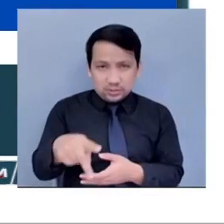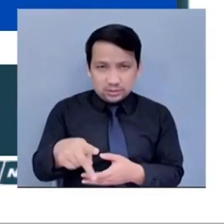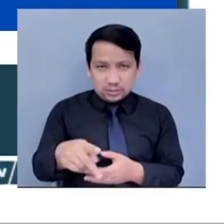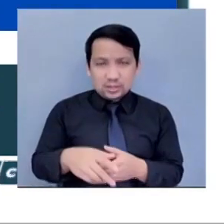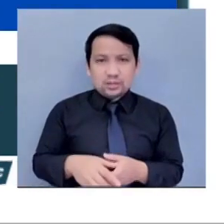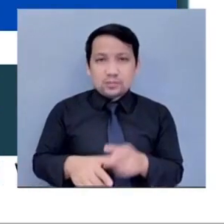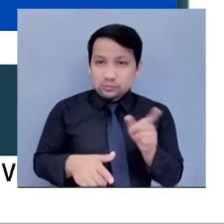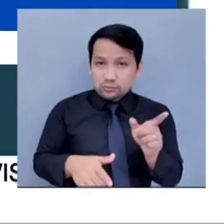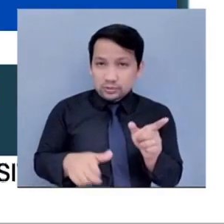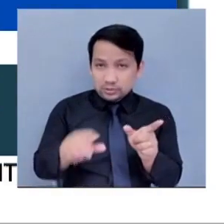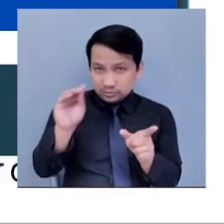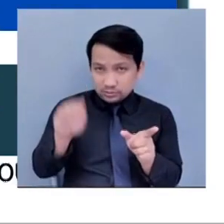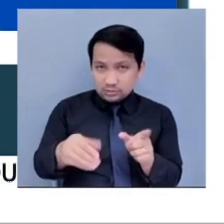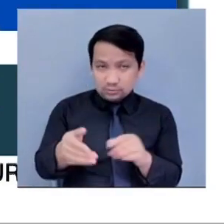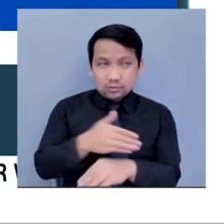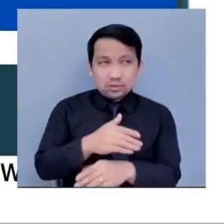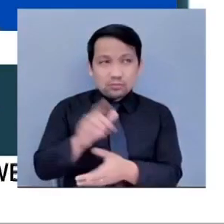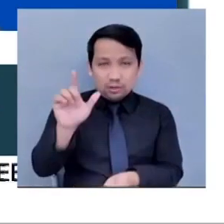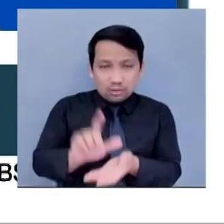ago to as low as